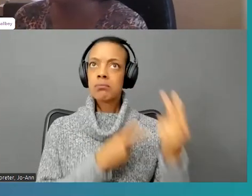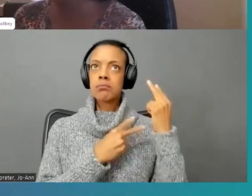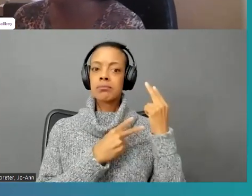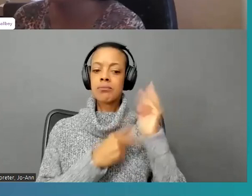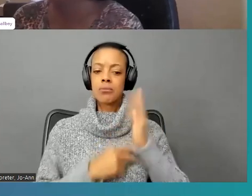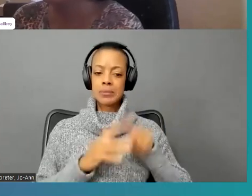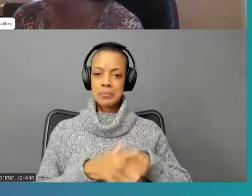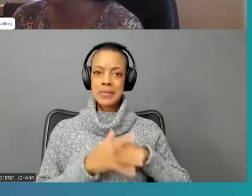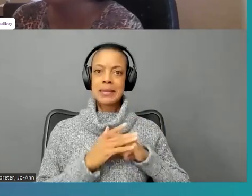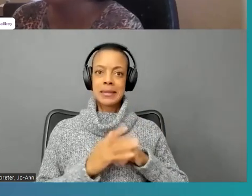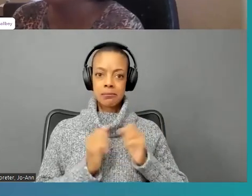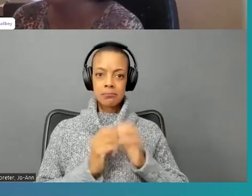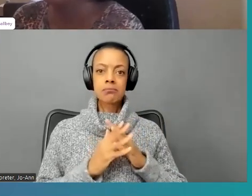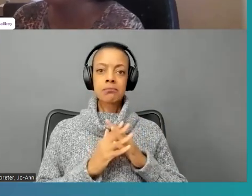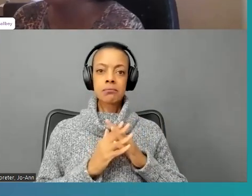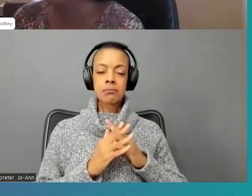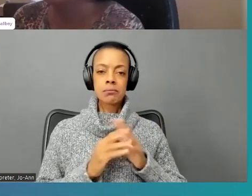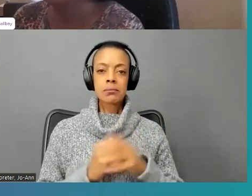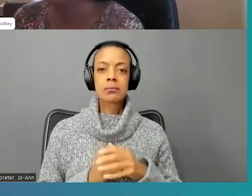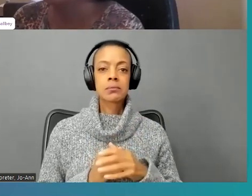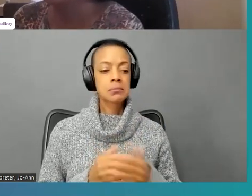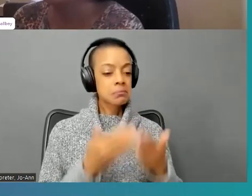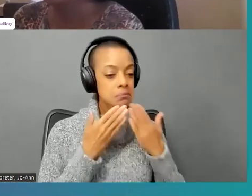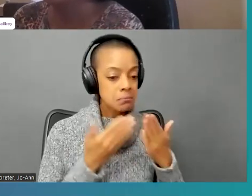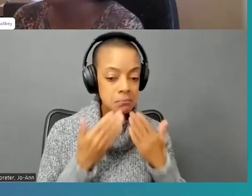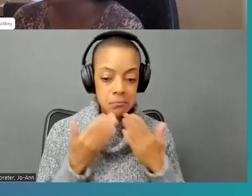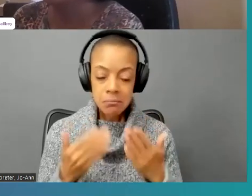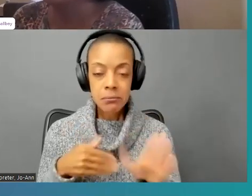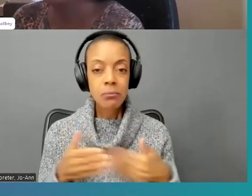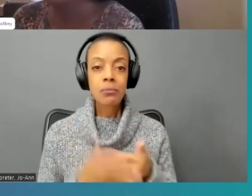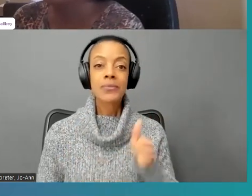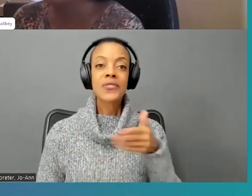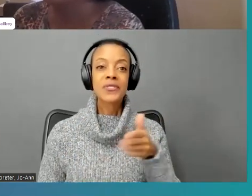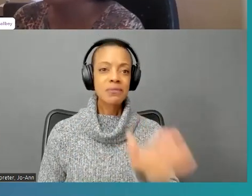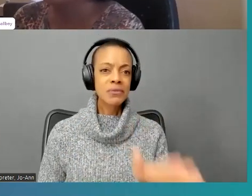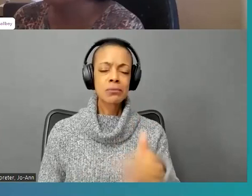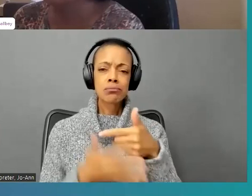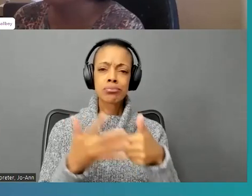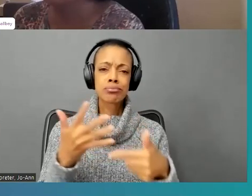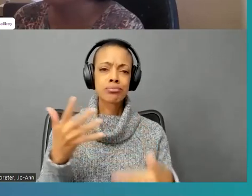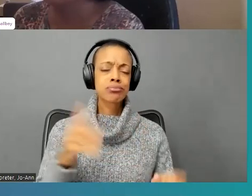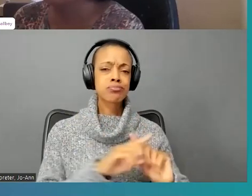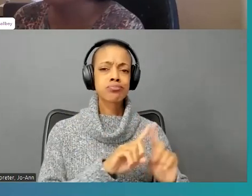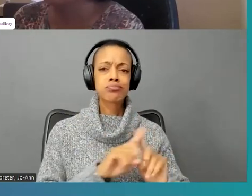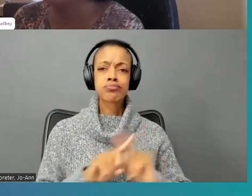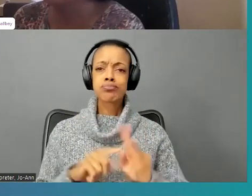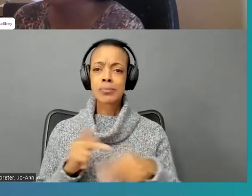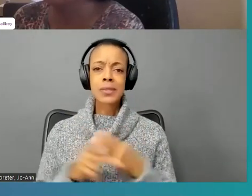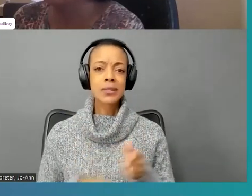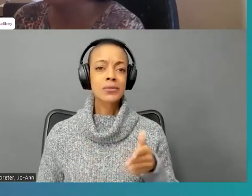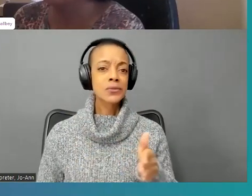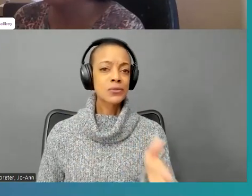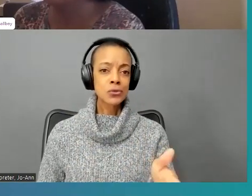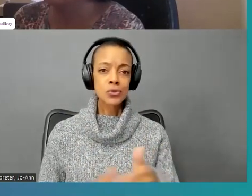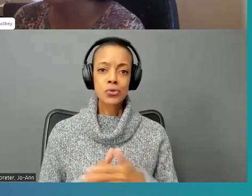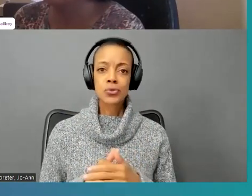Island. And so we give thanks for all of the fish, the many different kinds of fish that exist, and all of the animals,